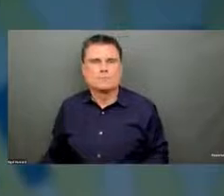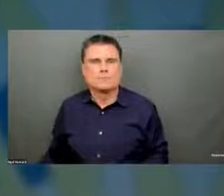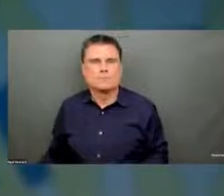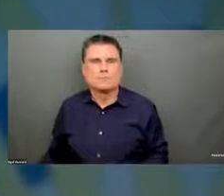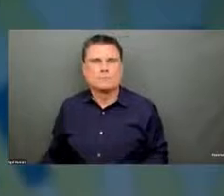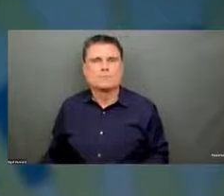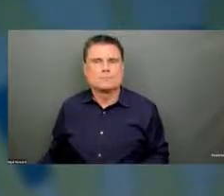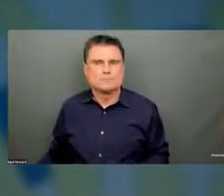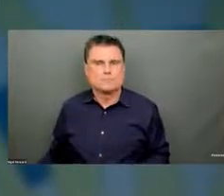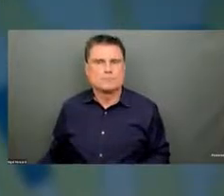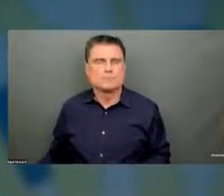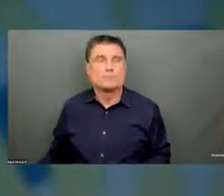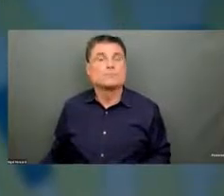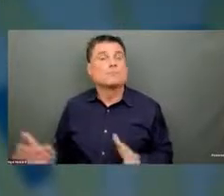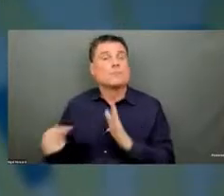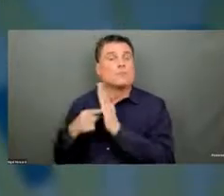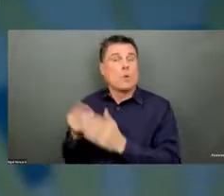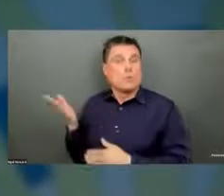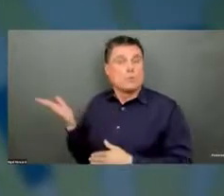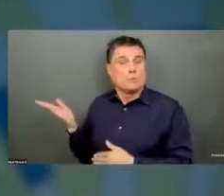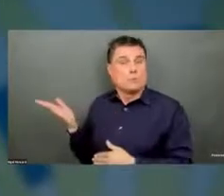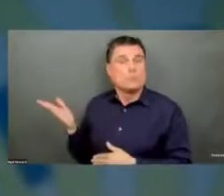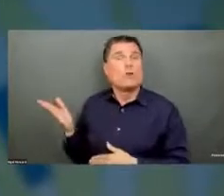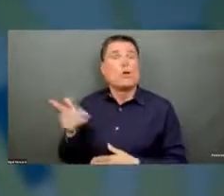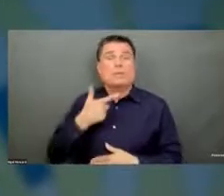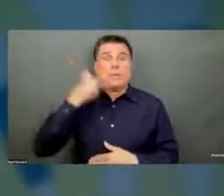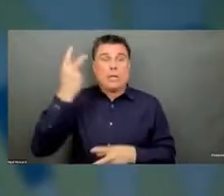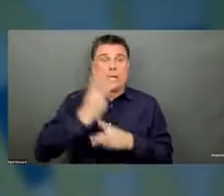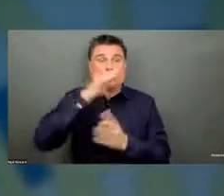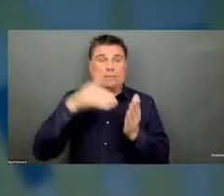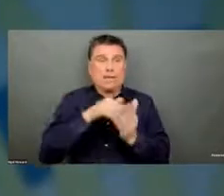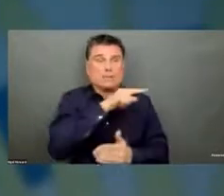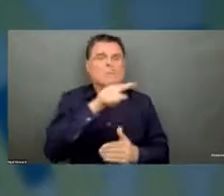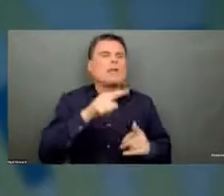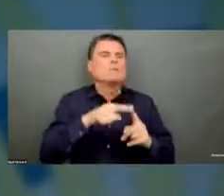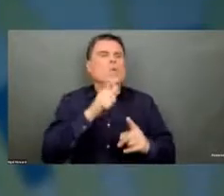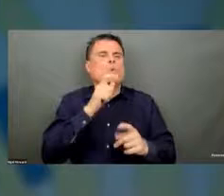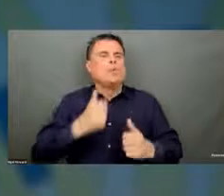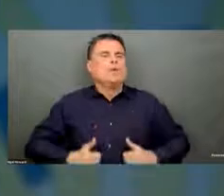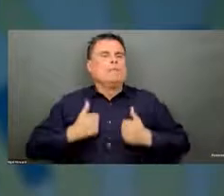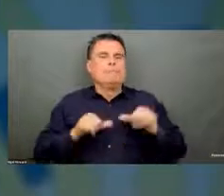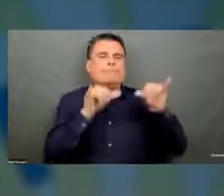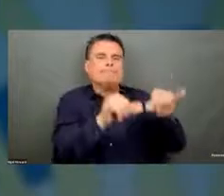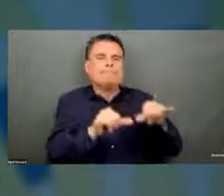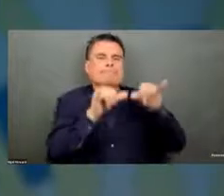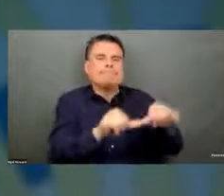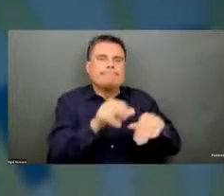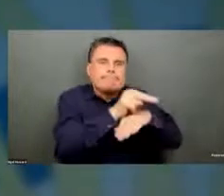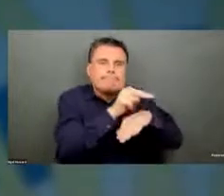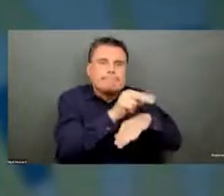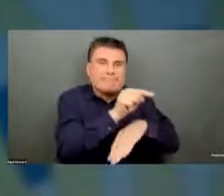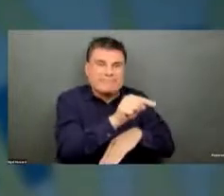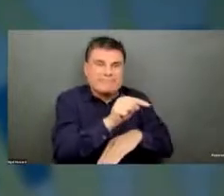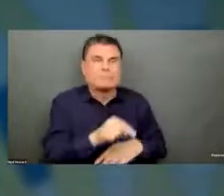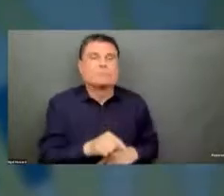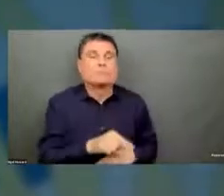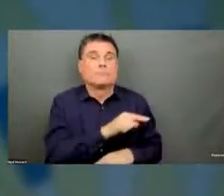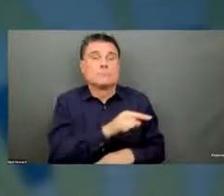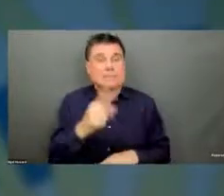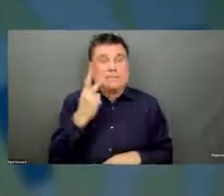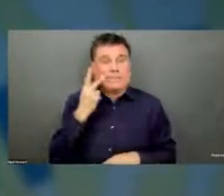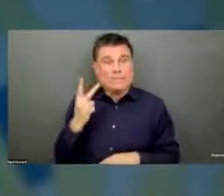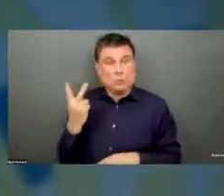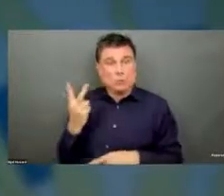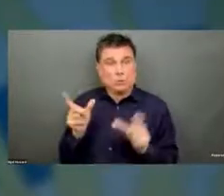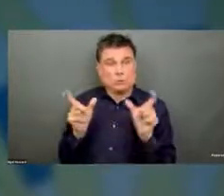long-term care on the right and healthcare workers on the left. And what we can see is within 2 weeks of immunization, we start to see a